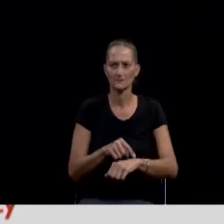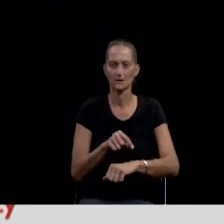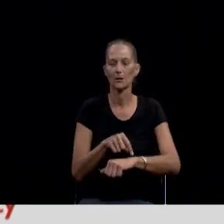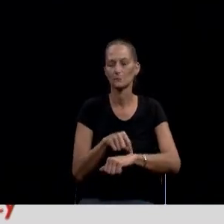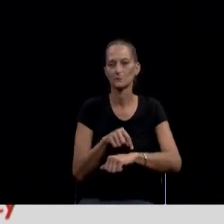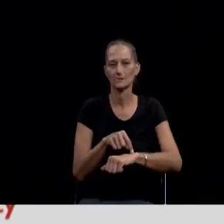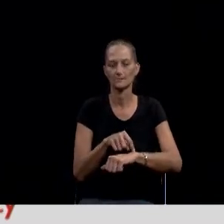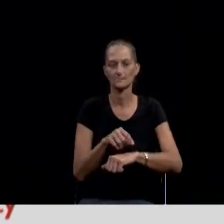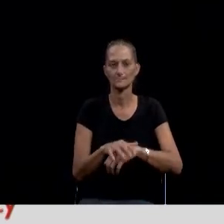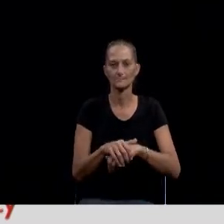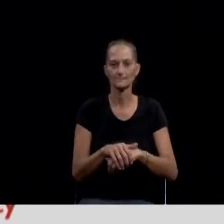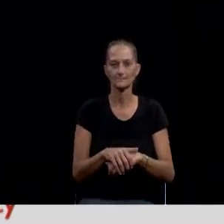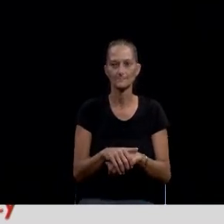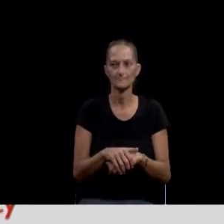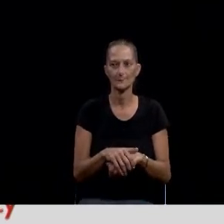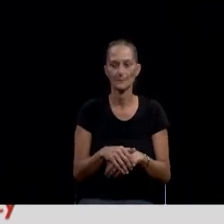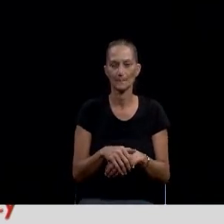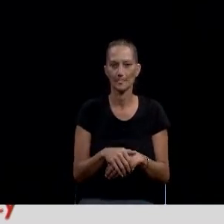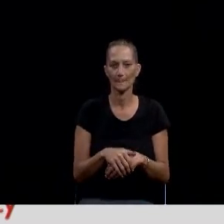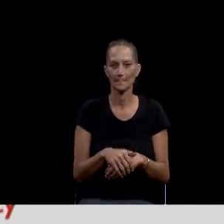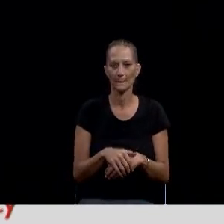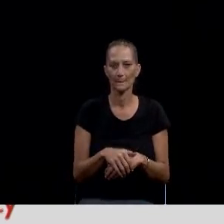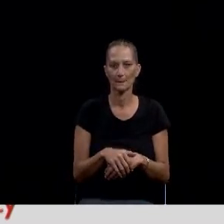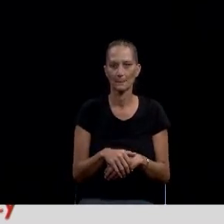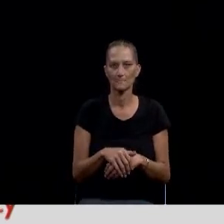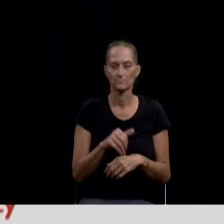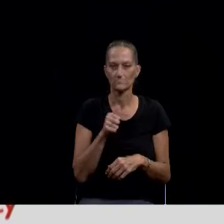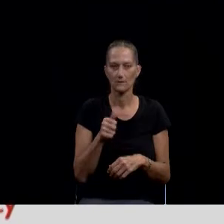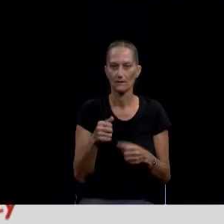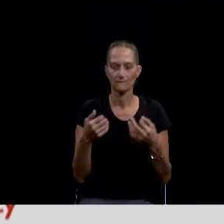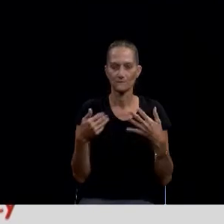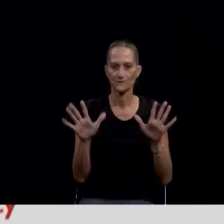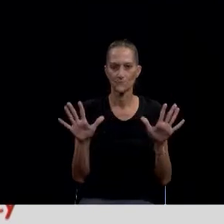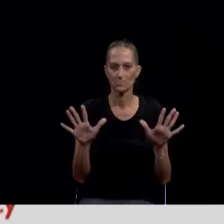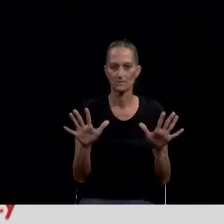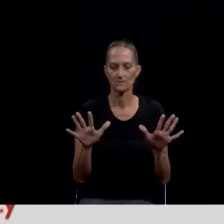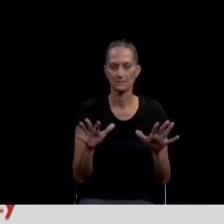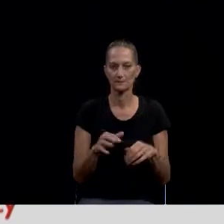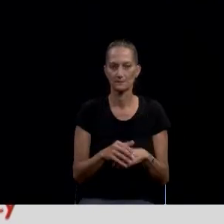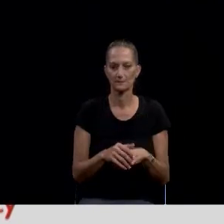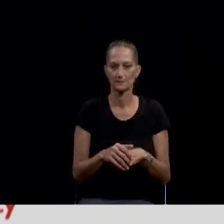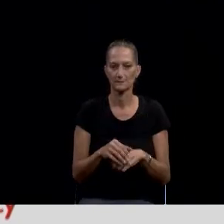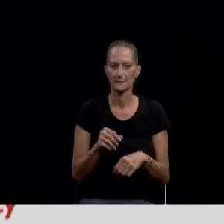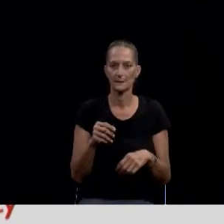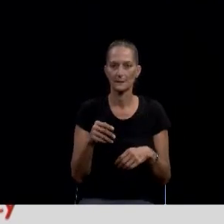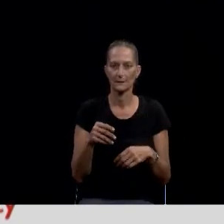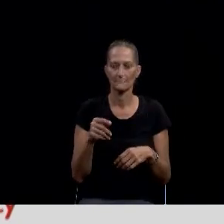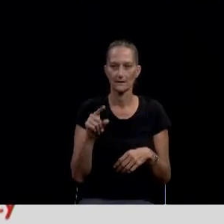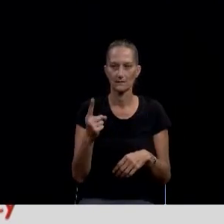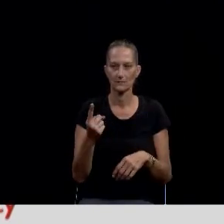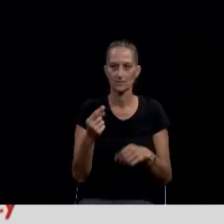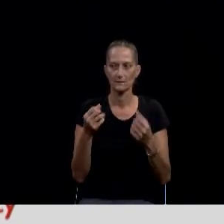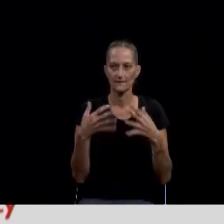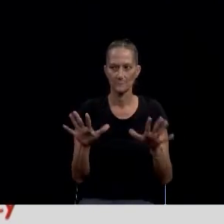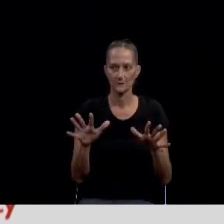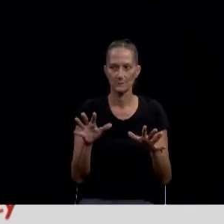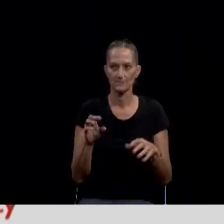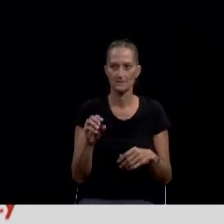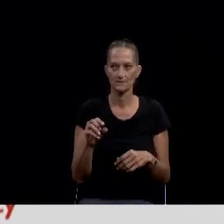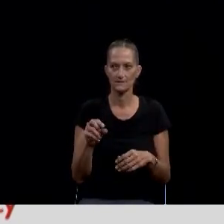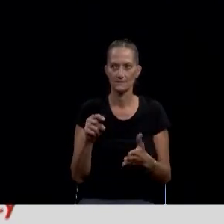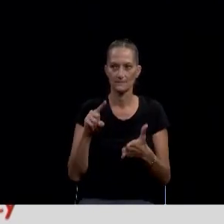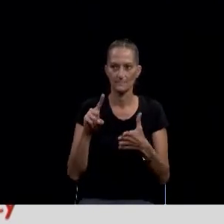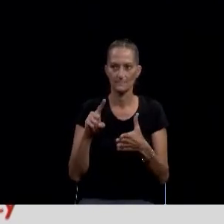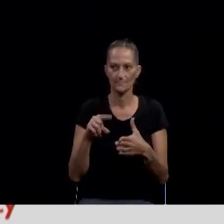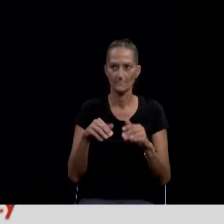yet. But as you can see, phase 1 is finished, phase 2 is expected to wrap up later this month, and phase 3 is looking like